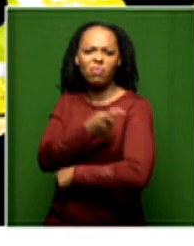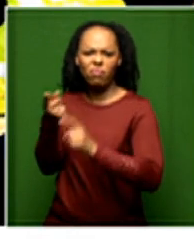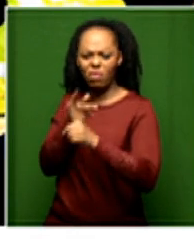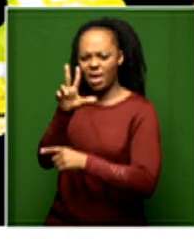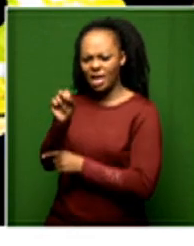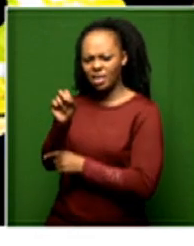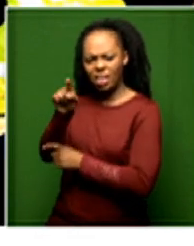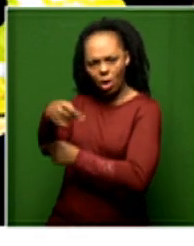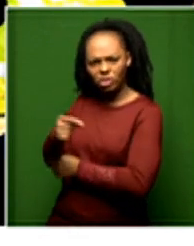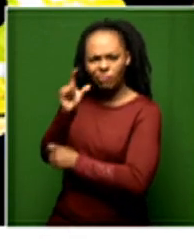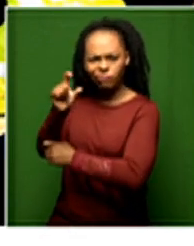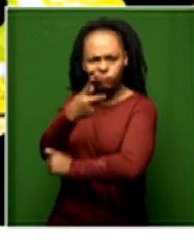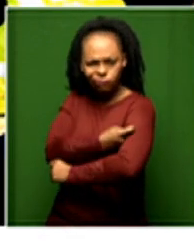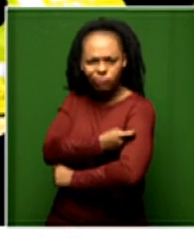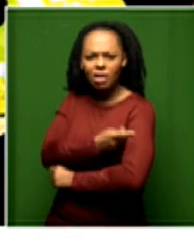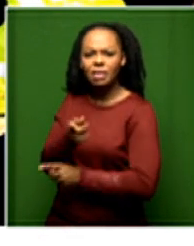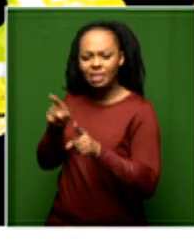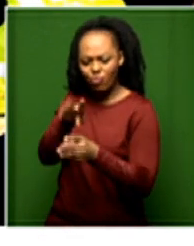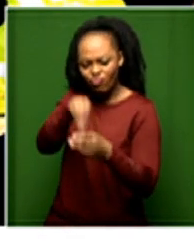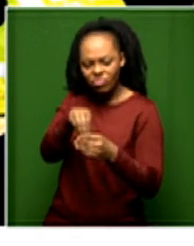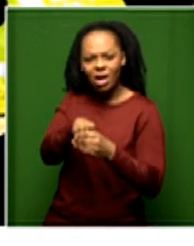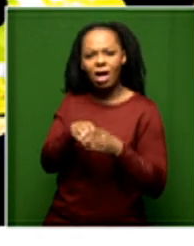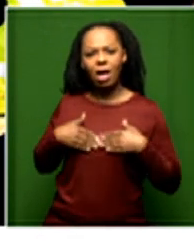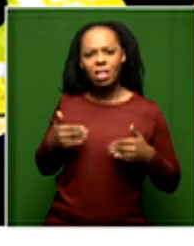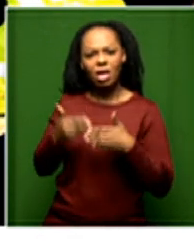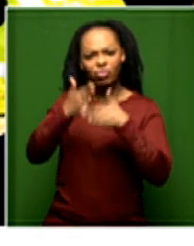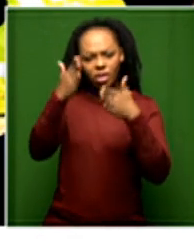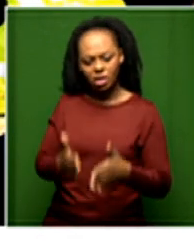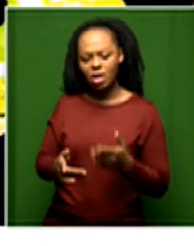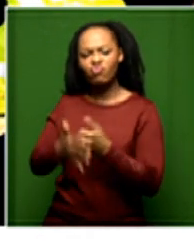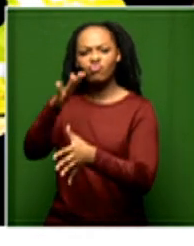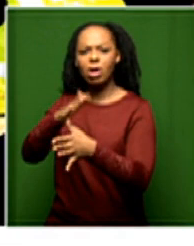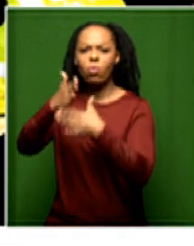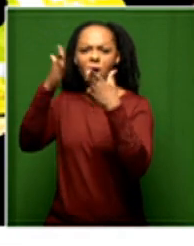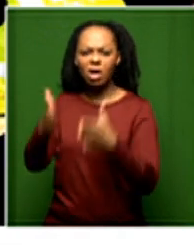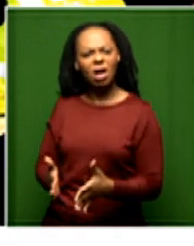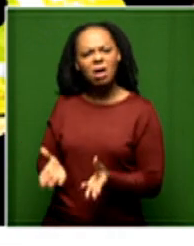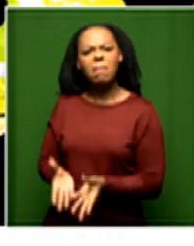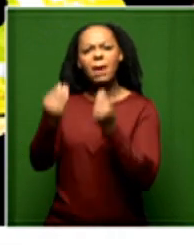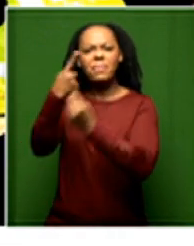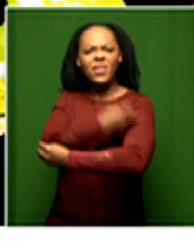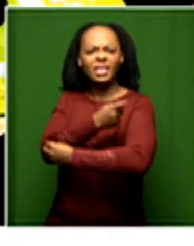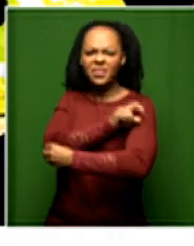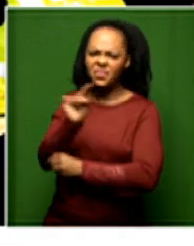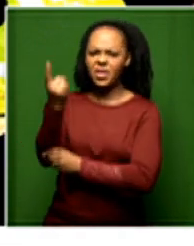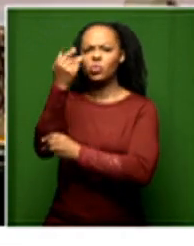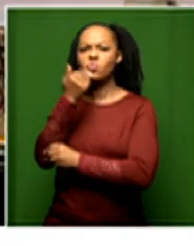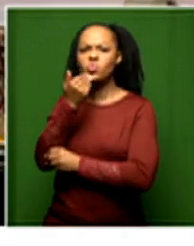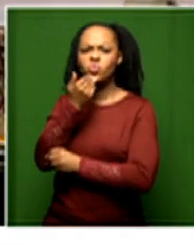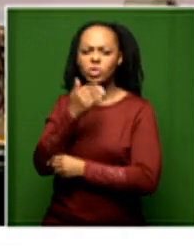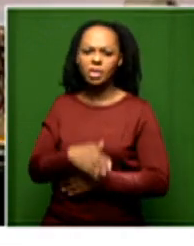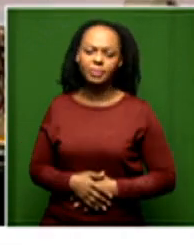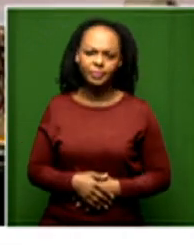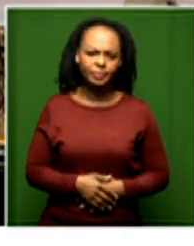80,000, even within the healthcare sector and with regard to frontline workers? Who exactly is likely to receive